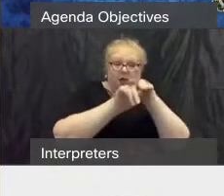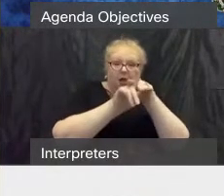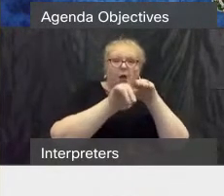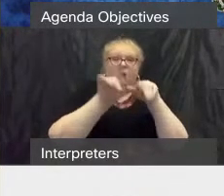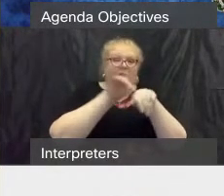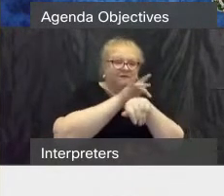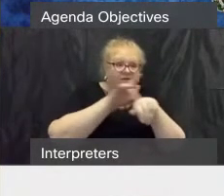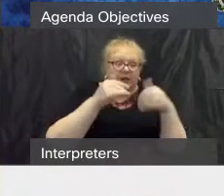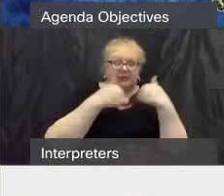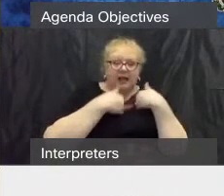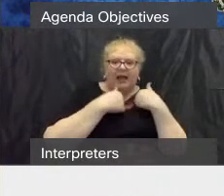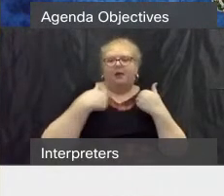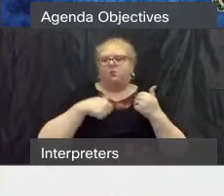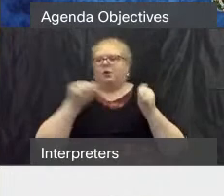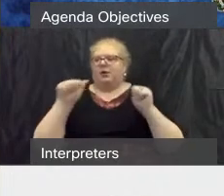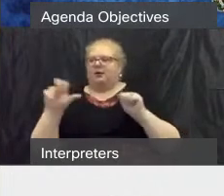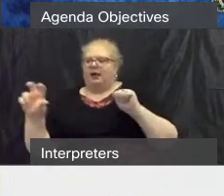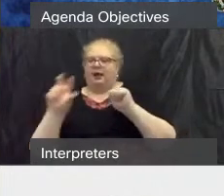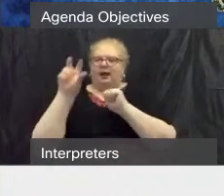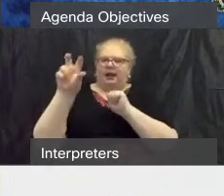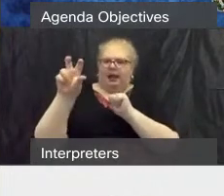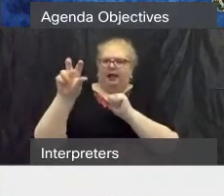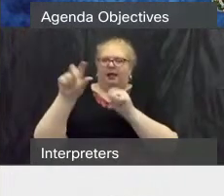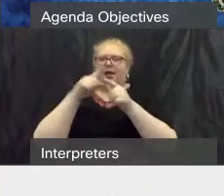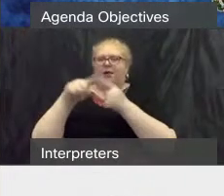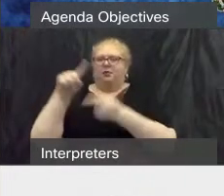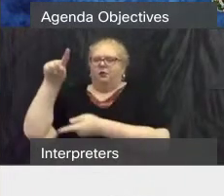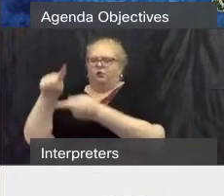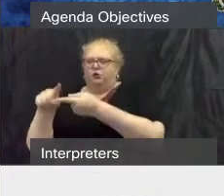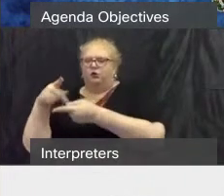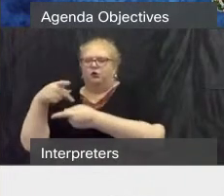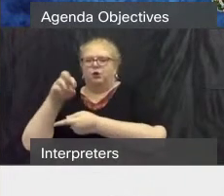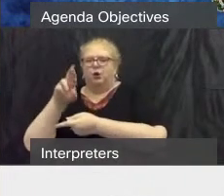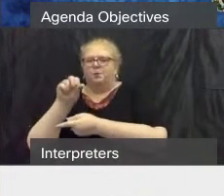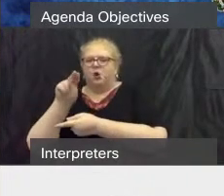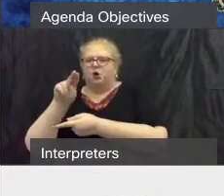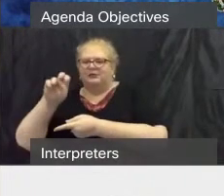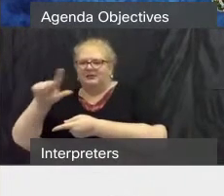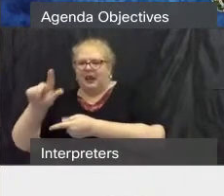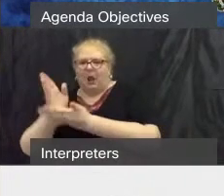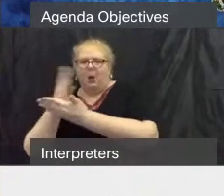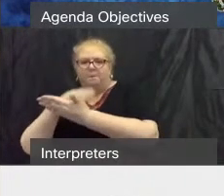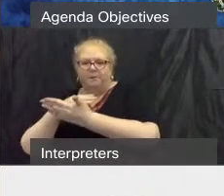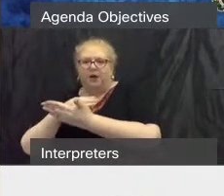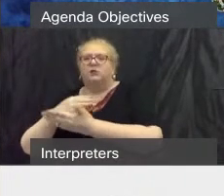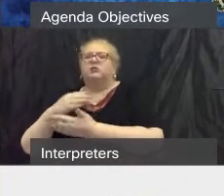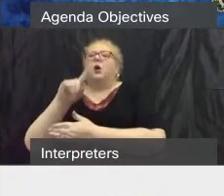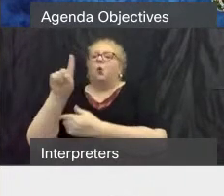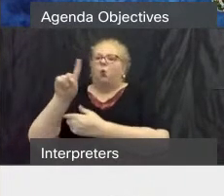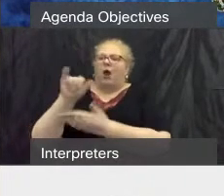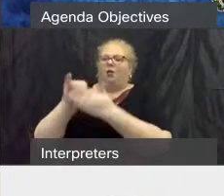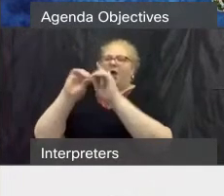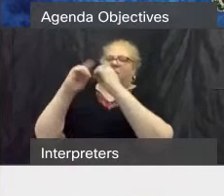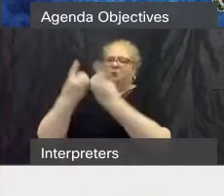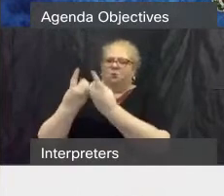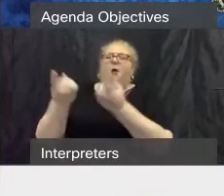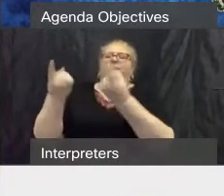we allocate that and reduce the personnel budget of the actual department where that vacancy occurred.